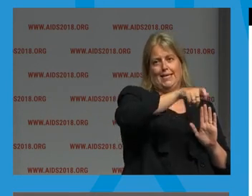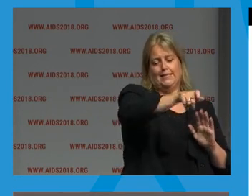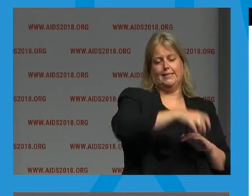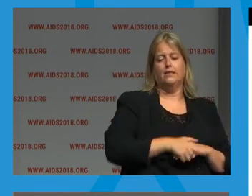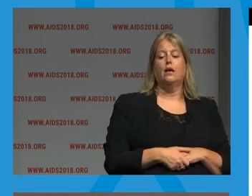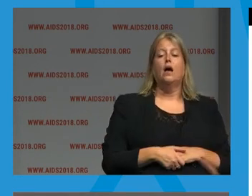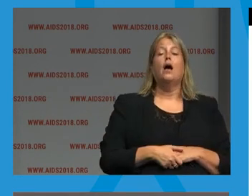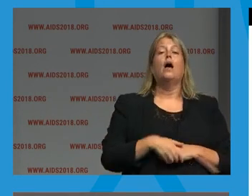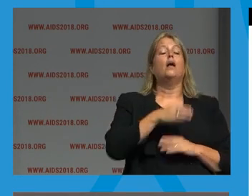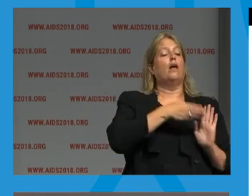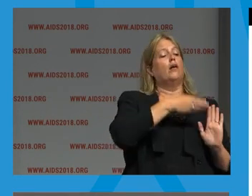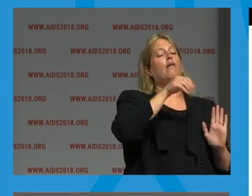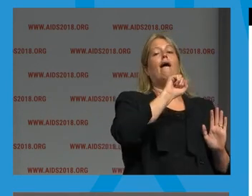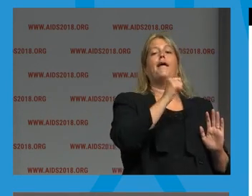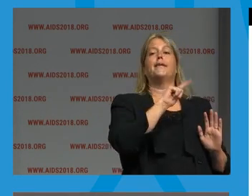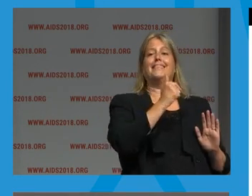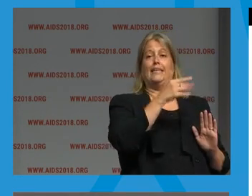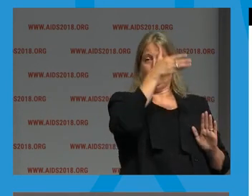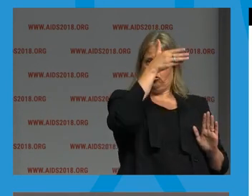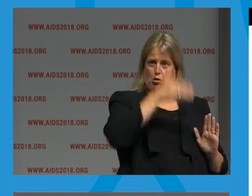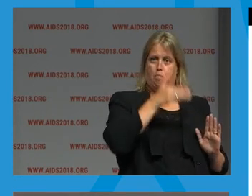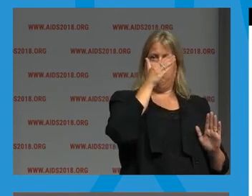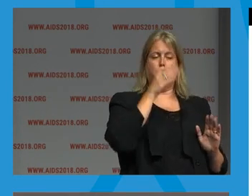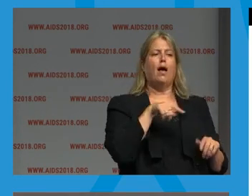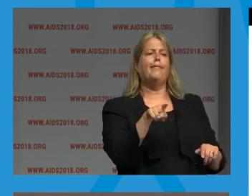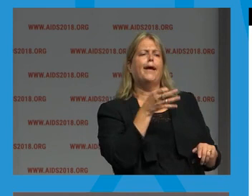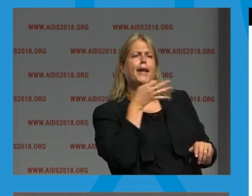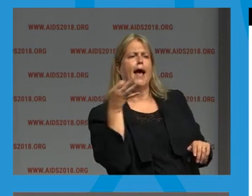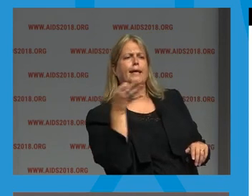stopped antiretroviral therapy, and we asked, was there